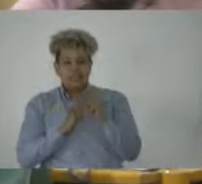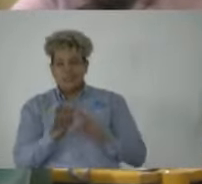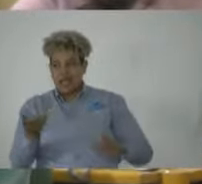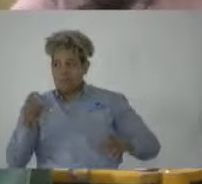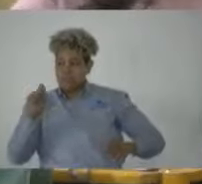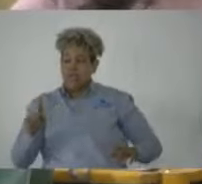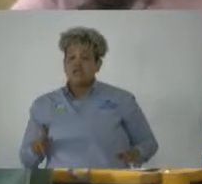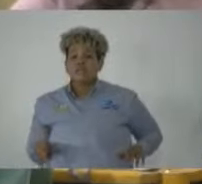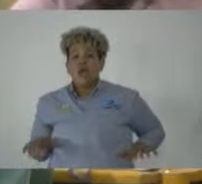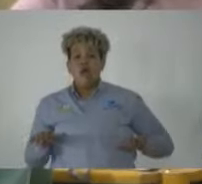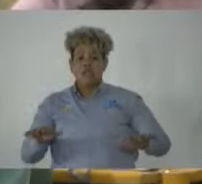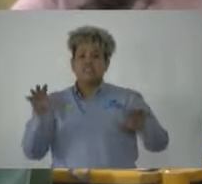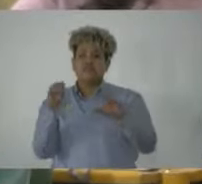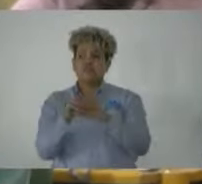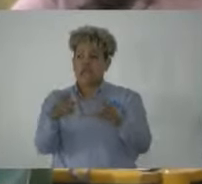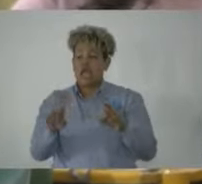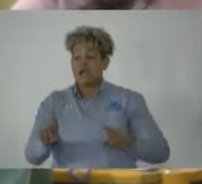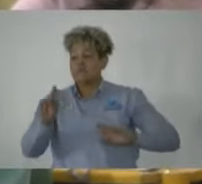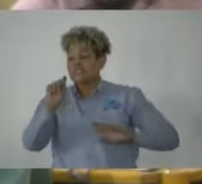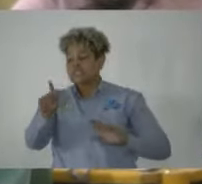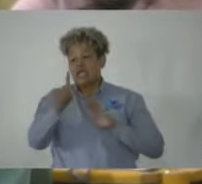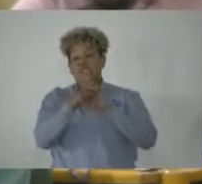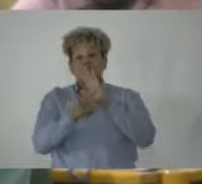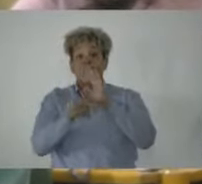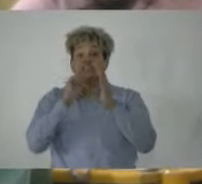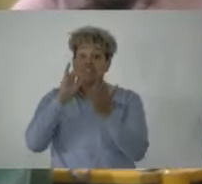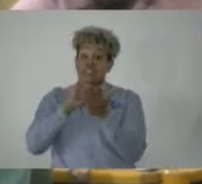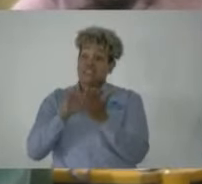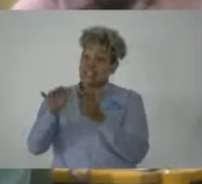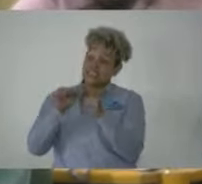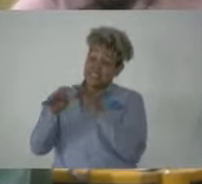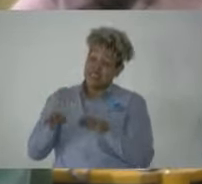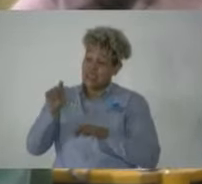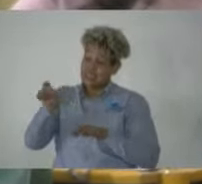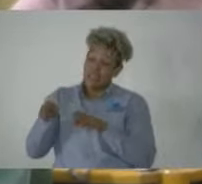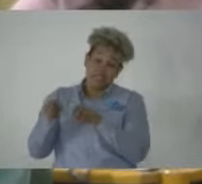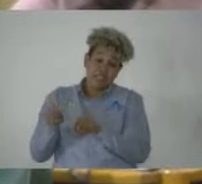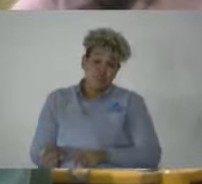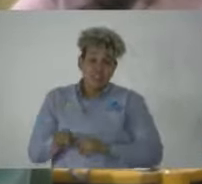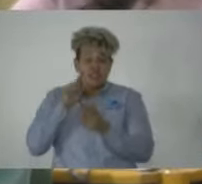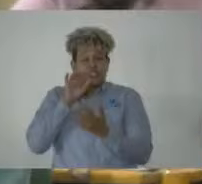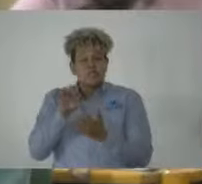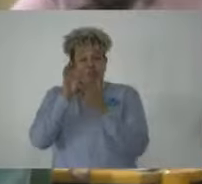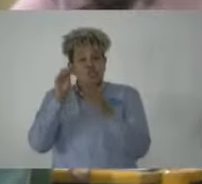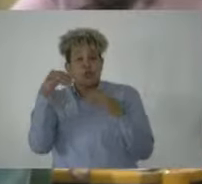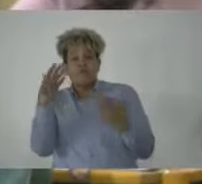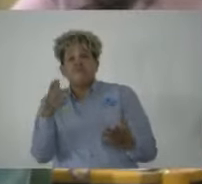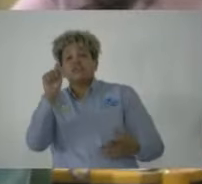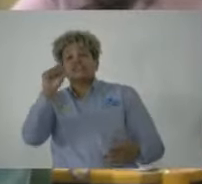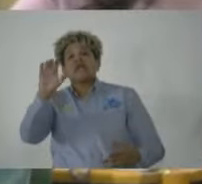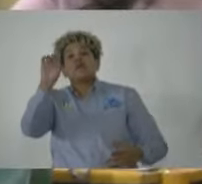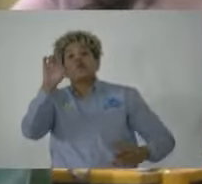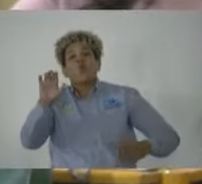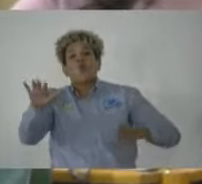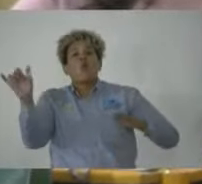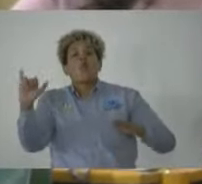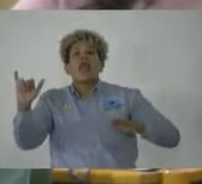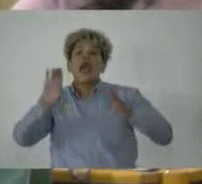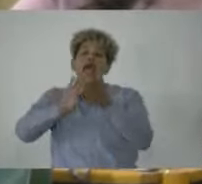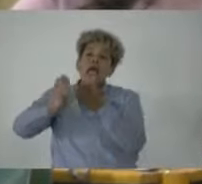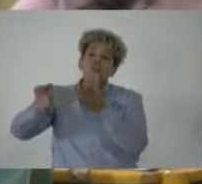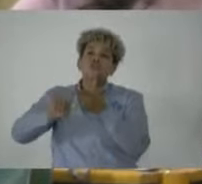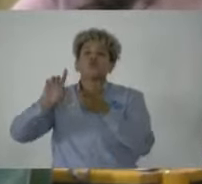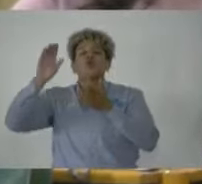taxpayer activity. The Tax Policy Center defines tax expenditures as special provisions of the tax code, such as